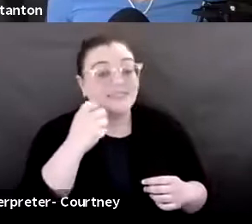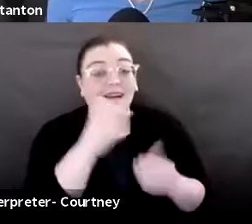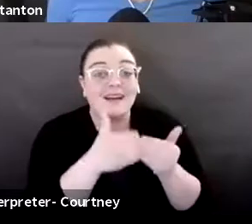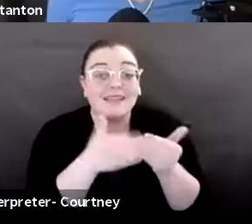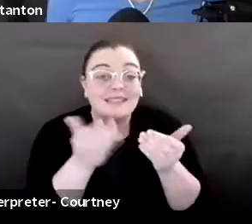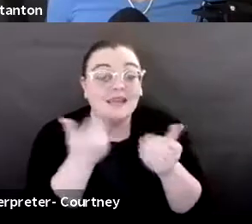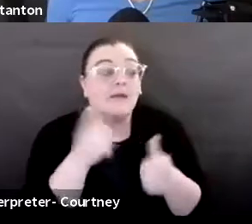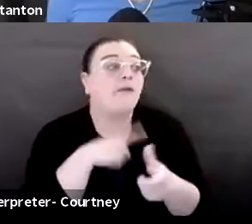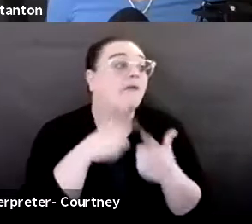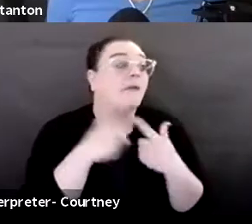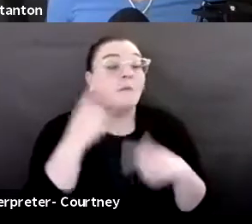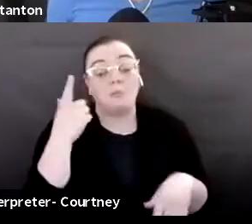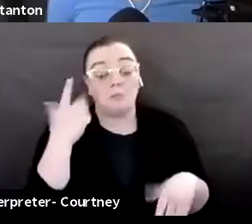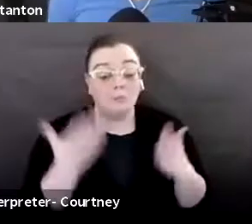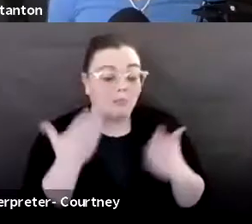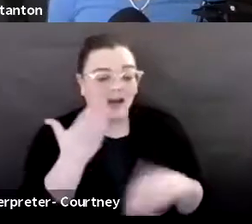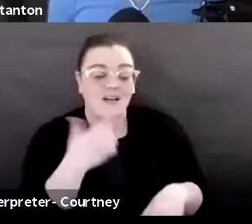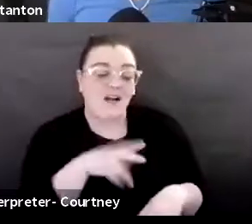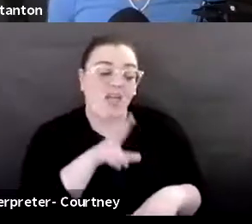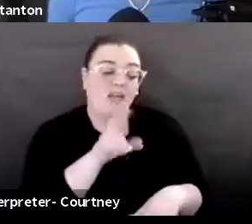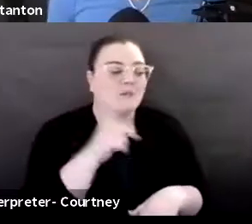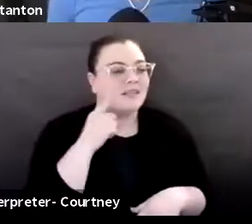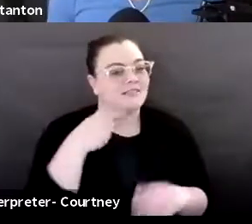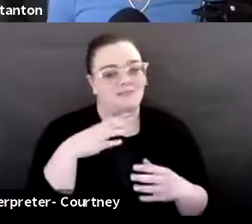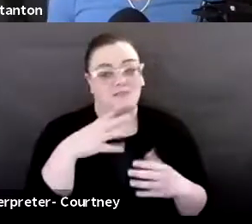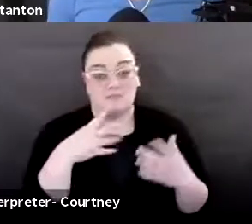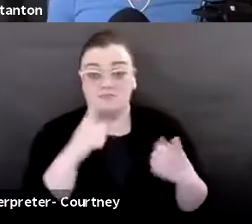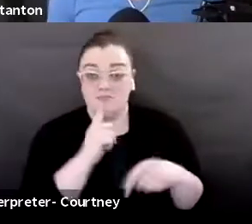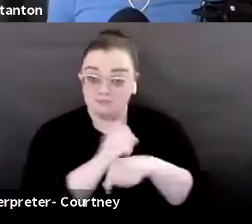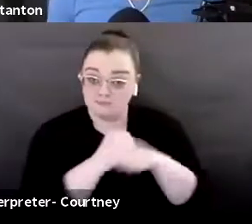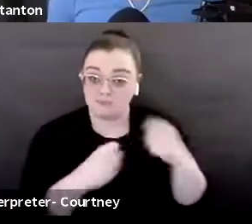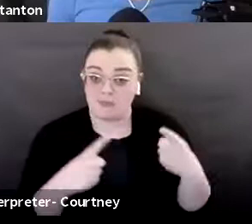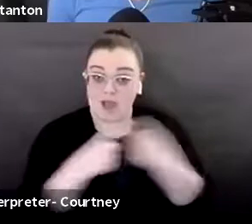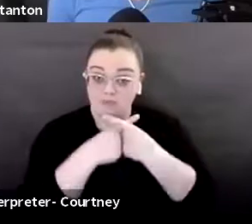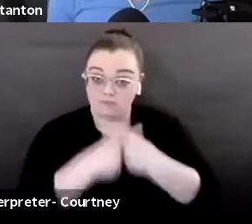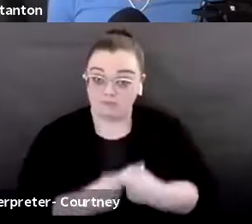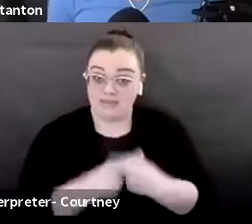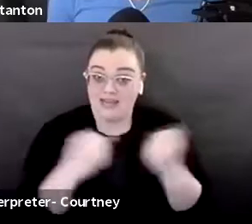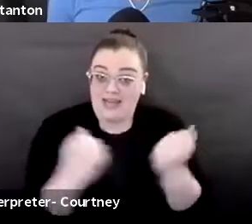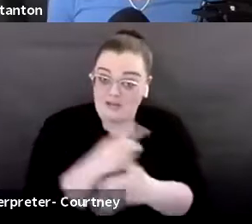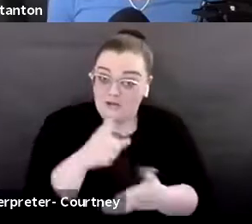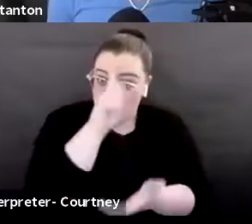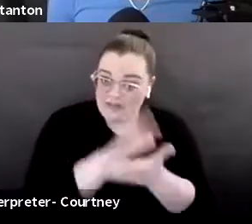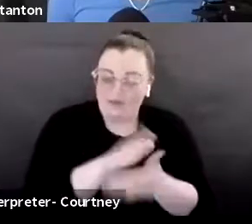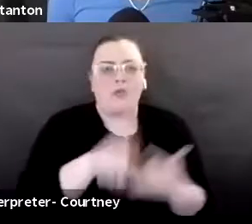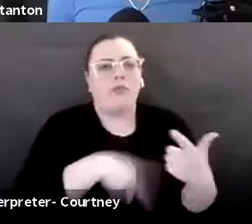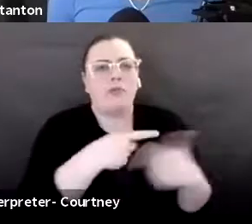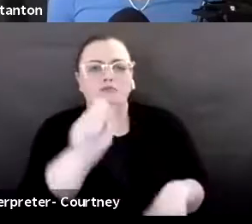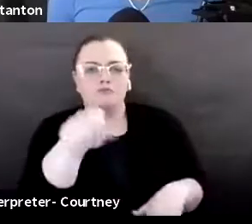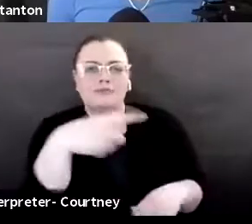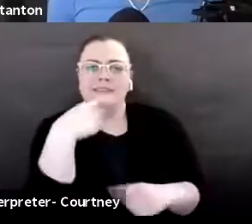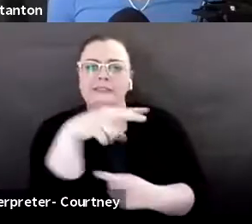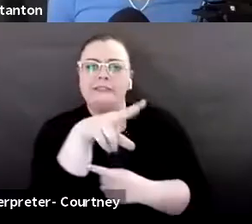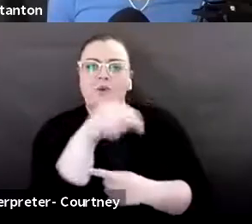know, or is it because it at the core compromises you and everything that you believe in? Because yes, you have to say no